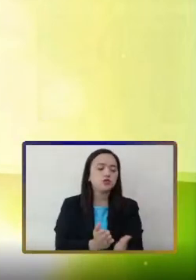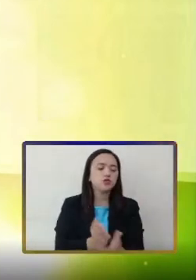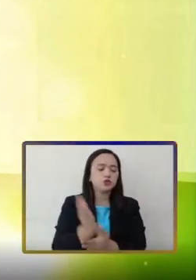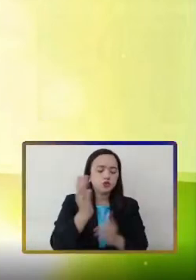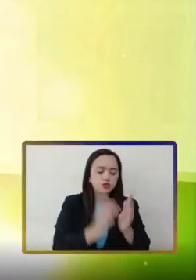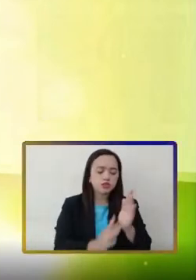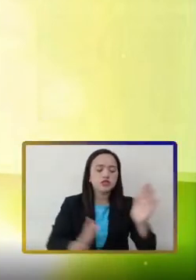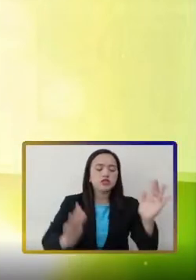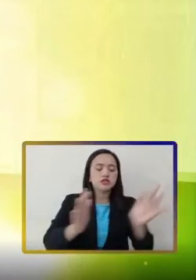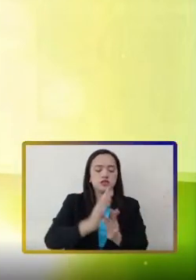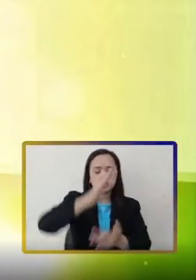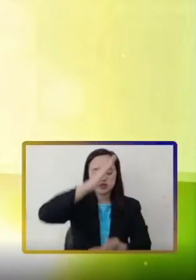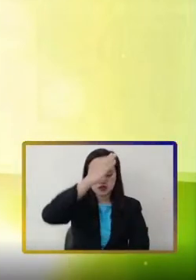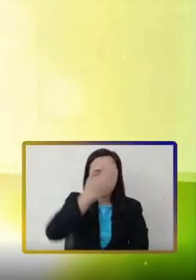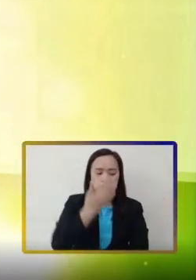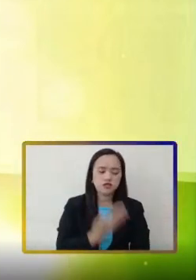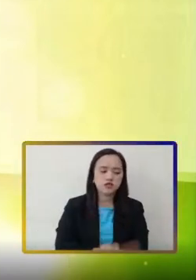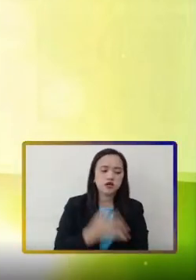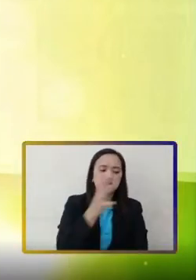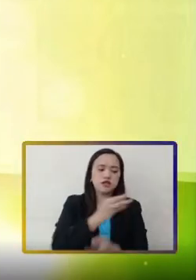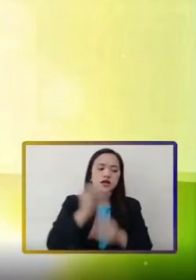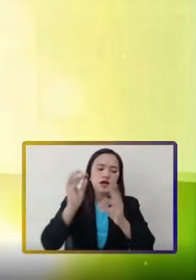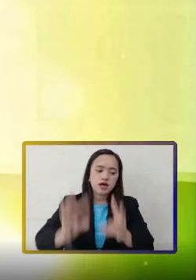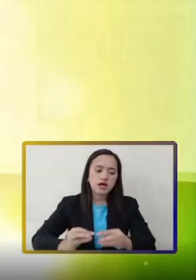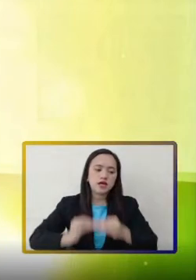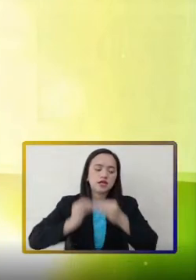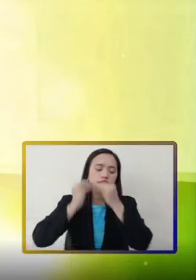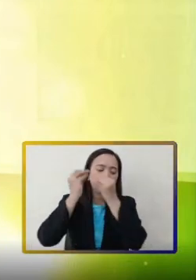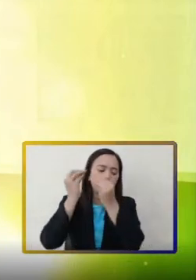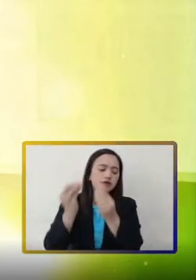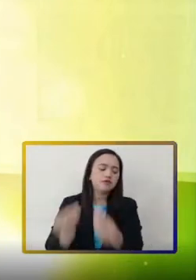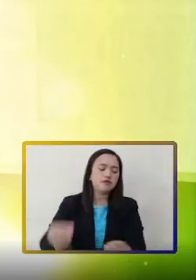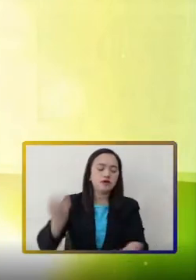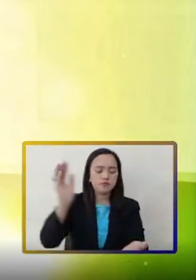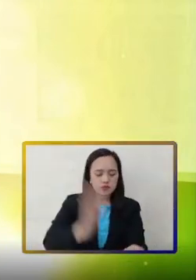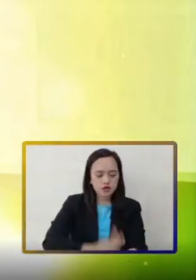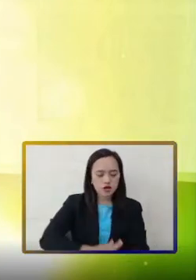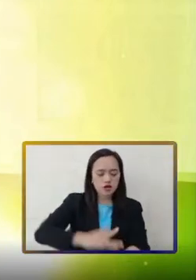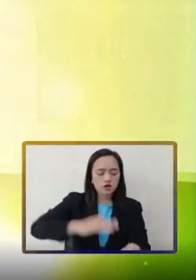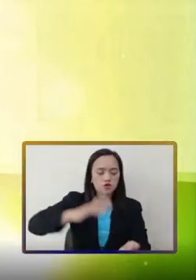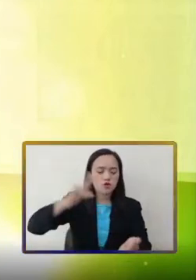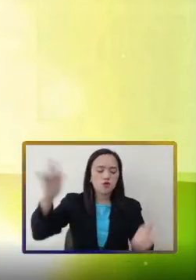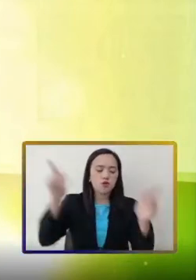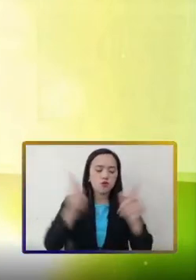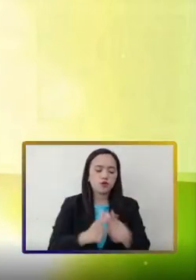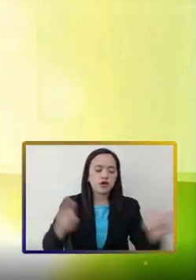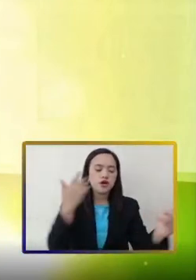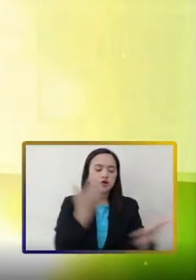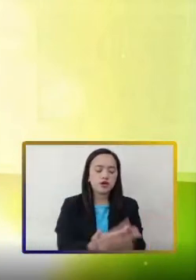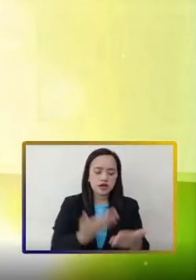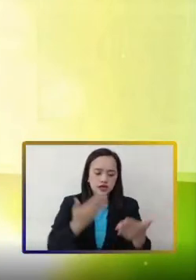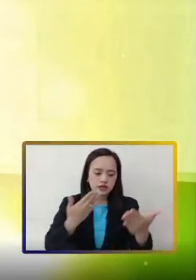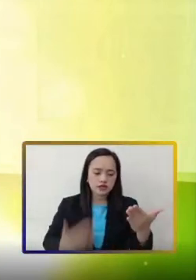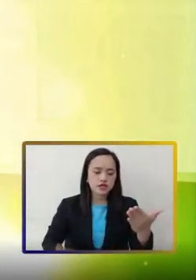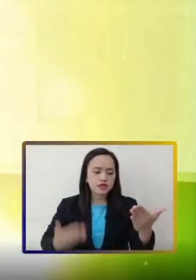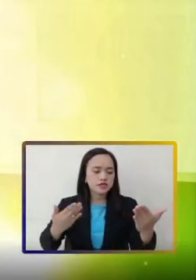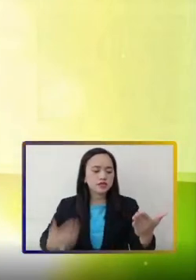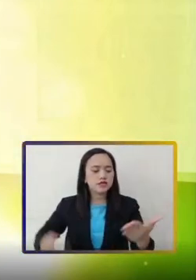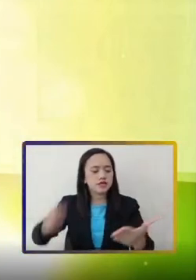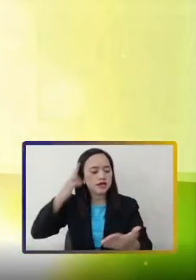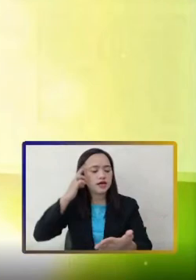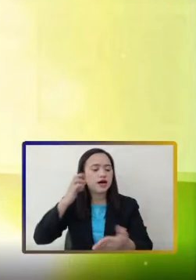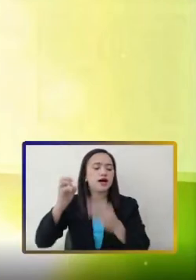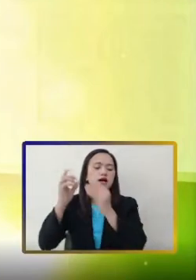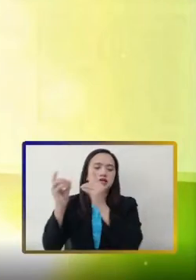Father, through Jesus the Son, and give Him the glory, great things